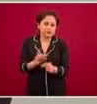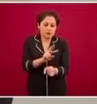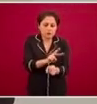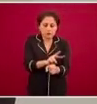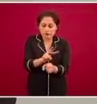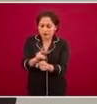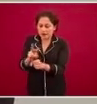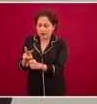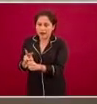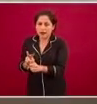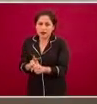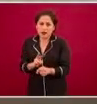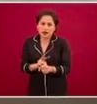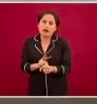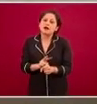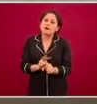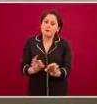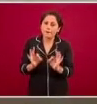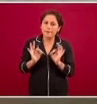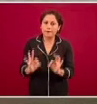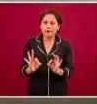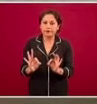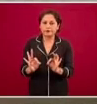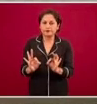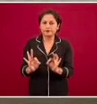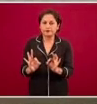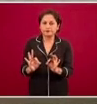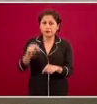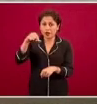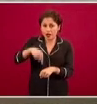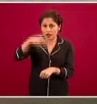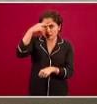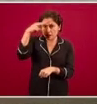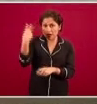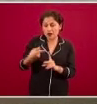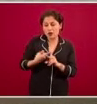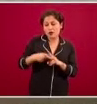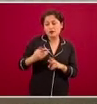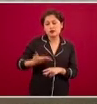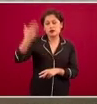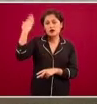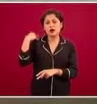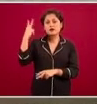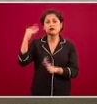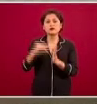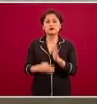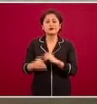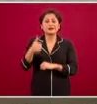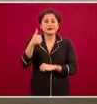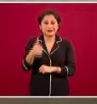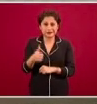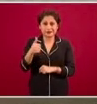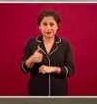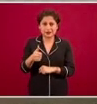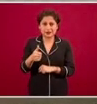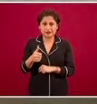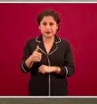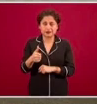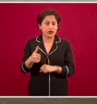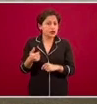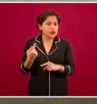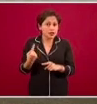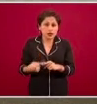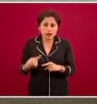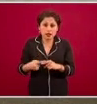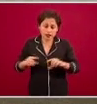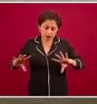say this: Mexico utilizes a proven and controlled method of vigilance that is very efficient,